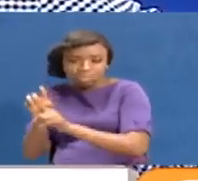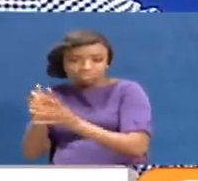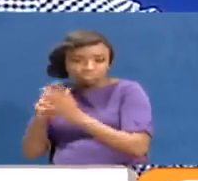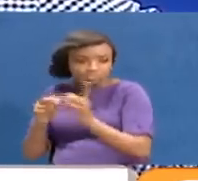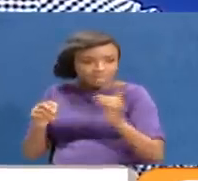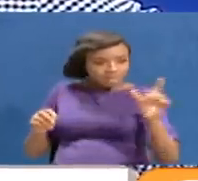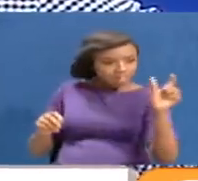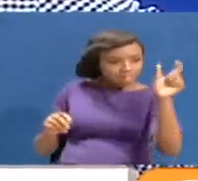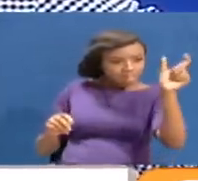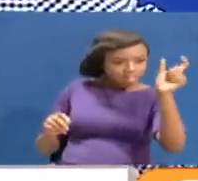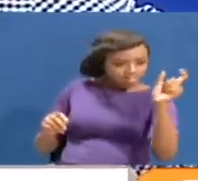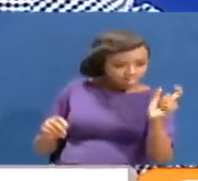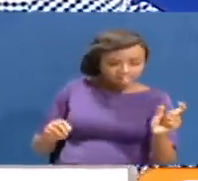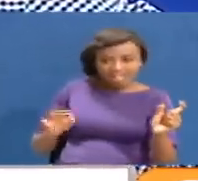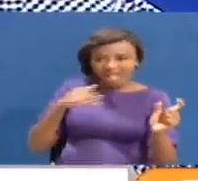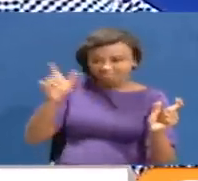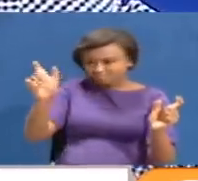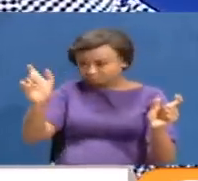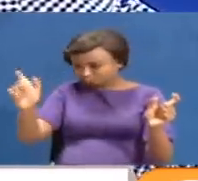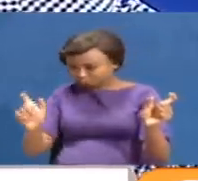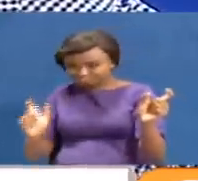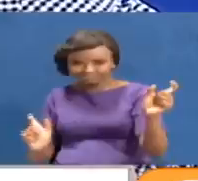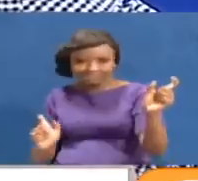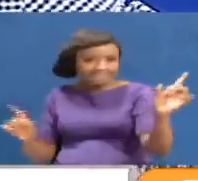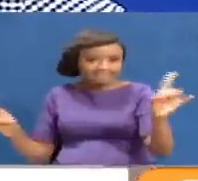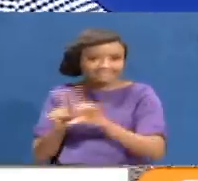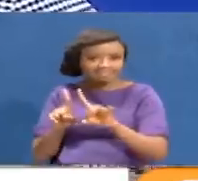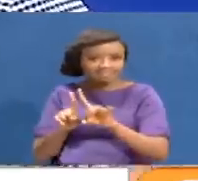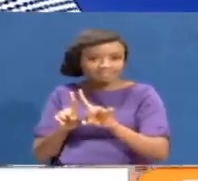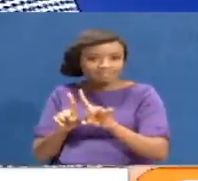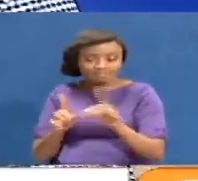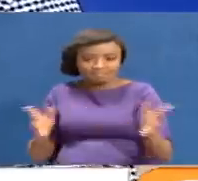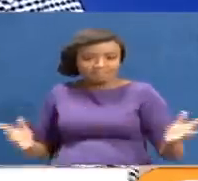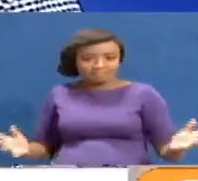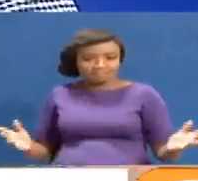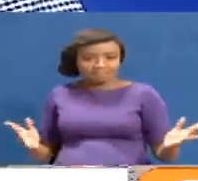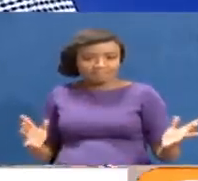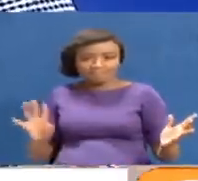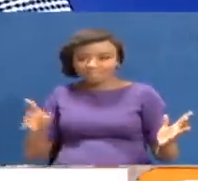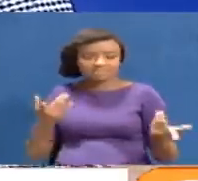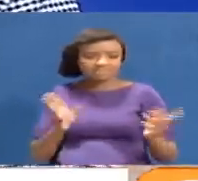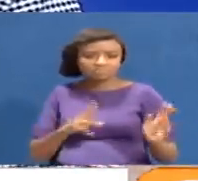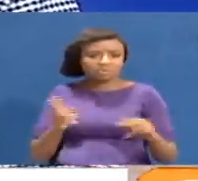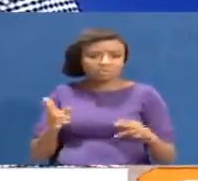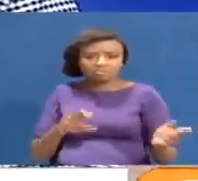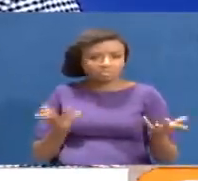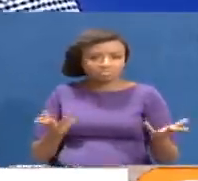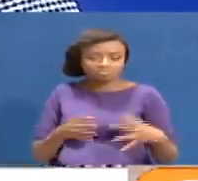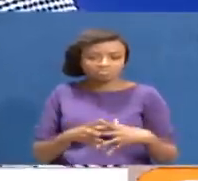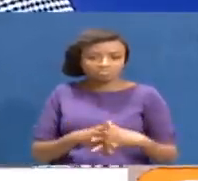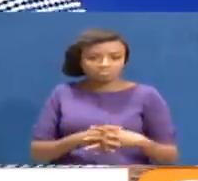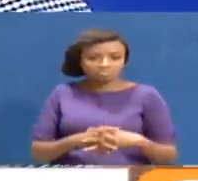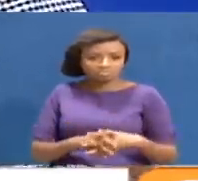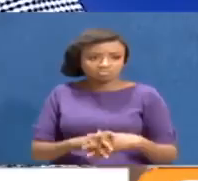a matching shadow docket. Okay? And that's what happened. That's standard in the Westminster situation.